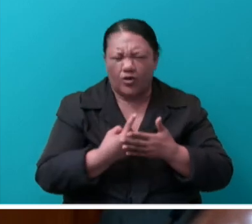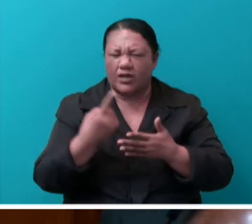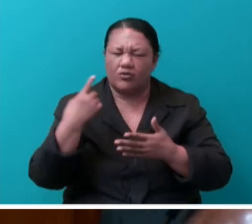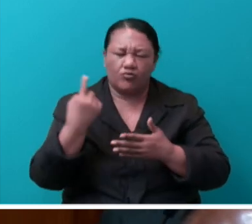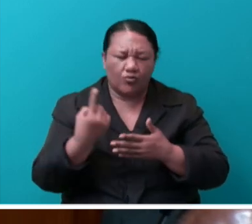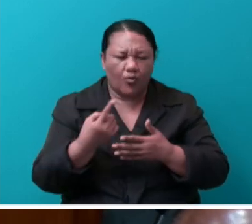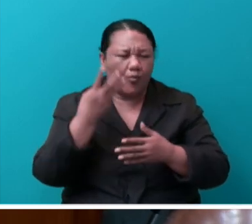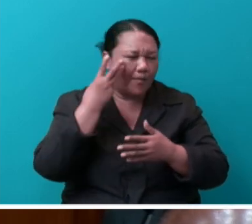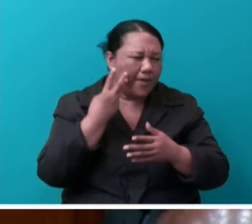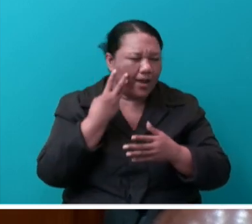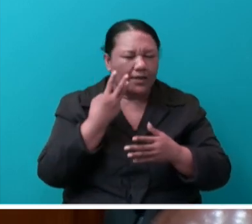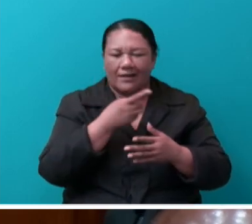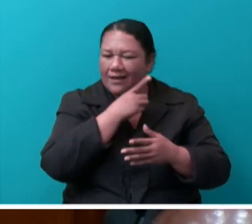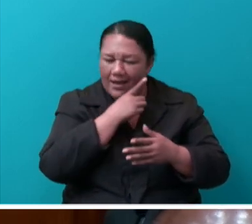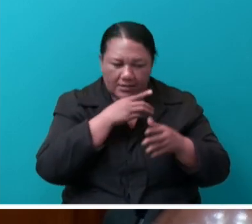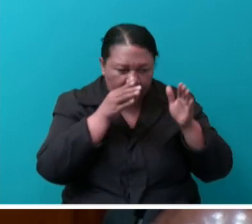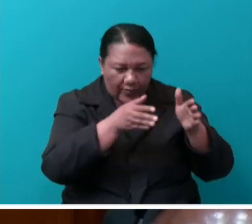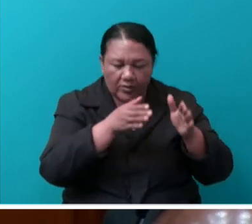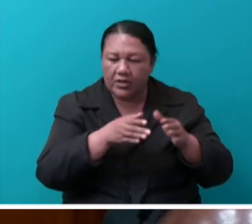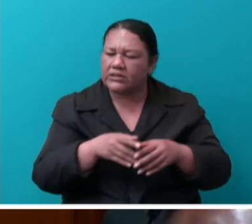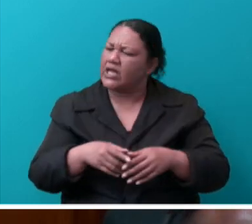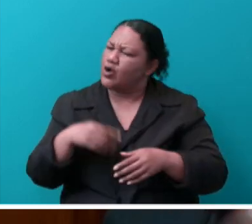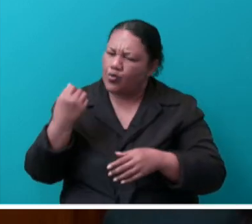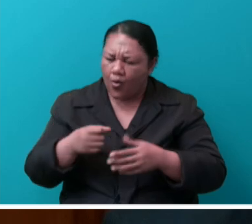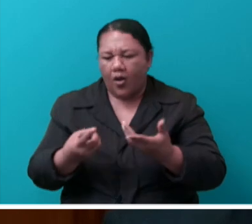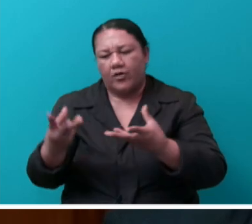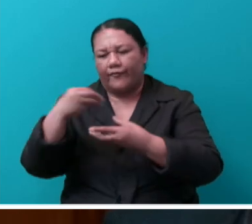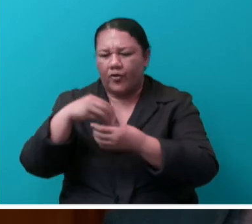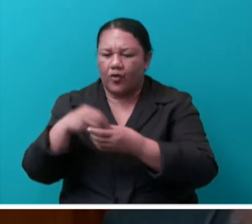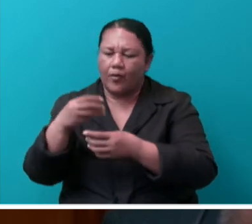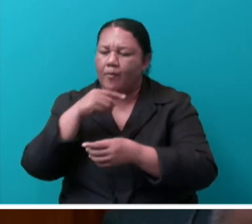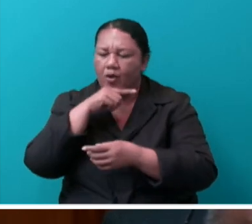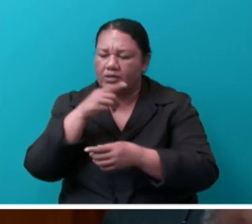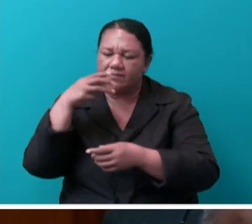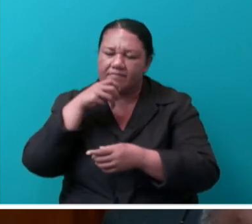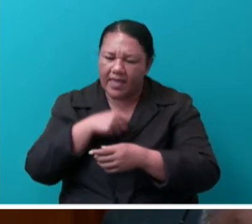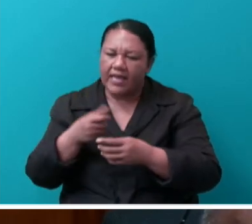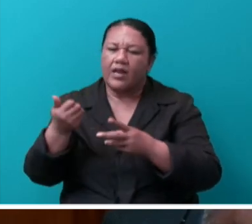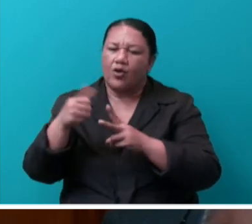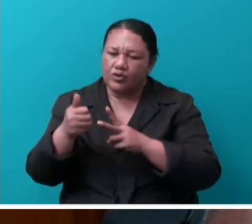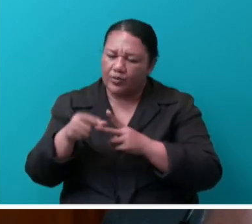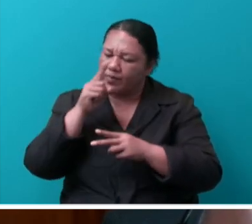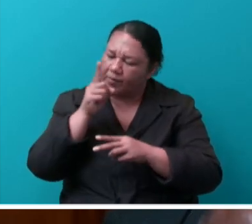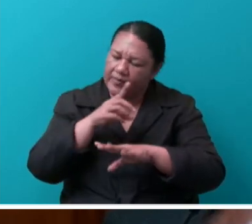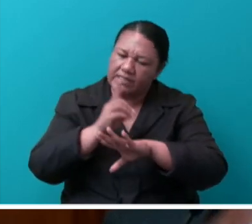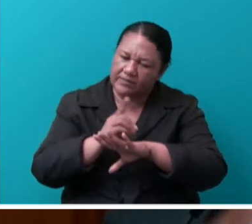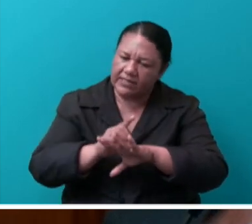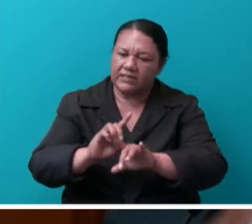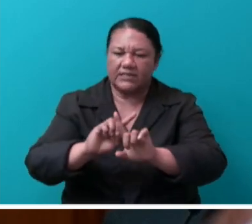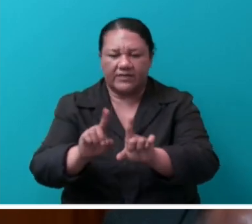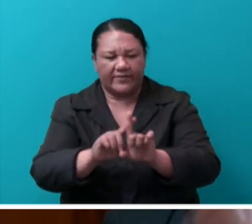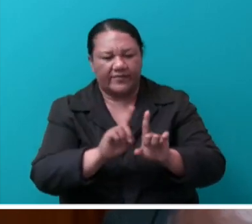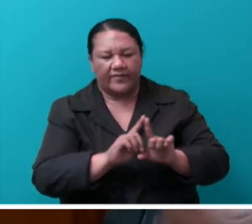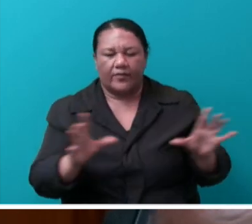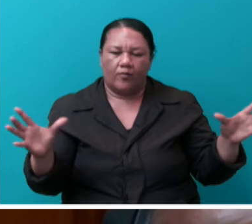men, our persons with disabilities, and other vulnerable groups that we are charged with. Hopefully, Honorable Speaker, will continue to carry